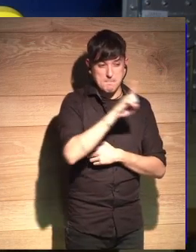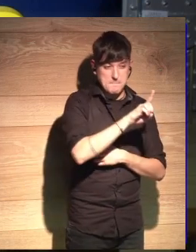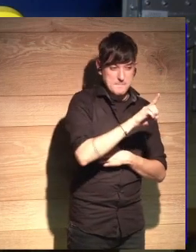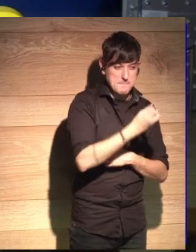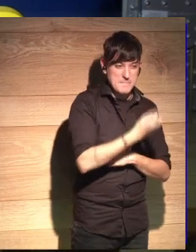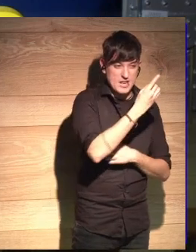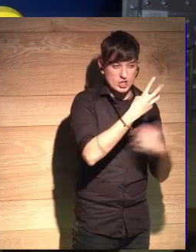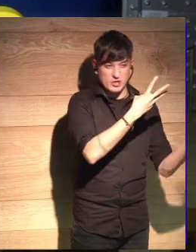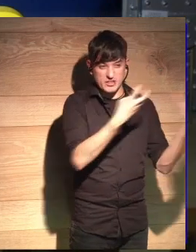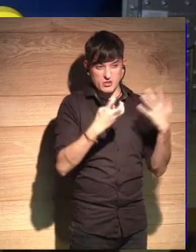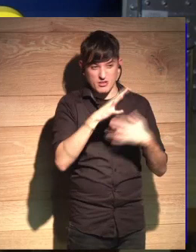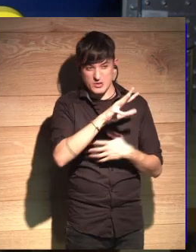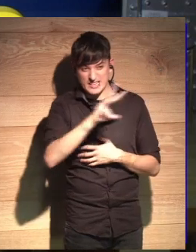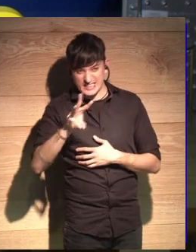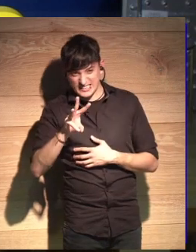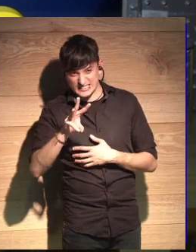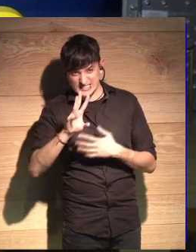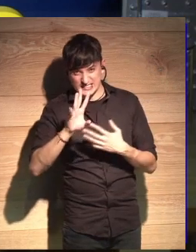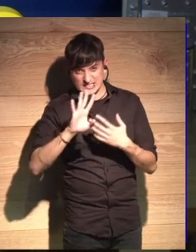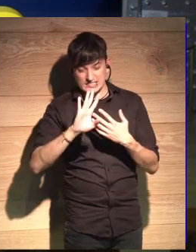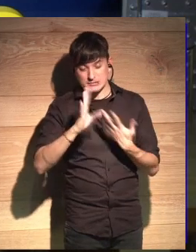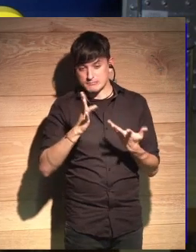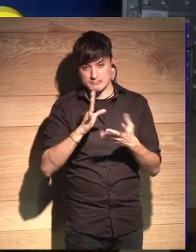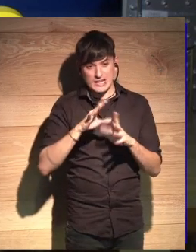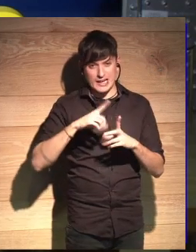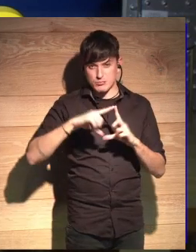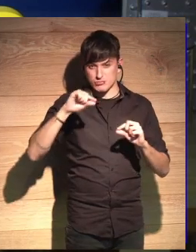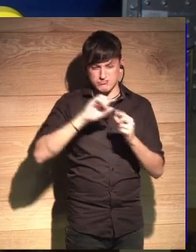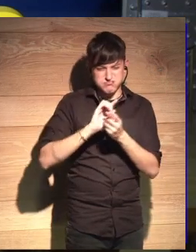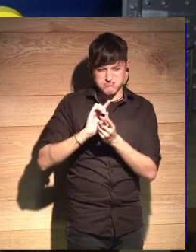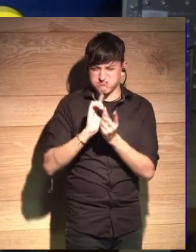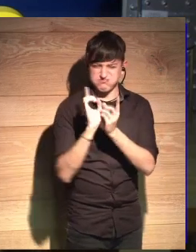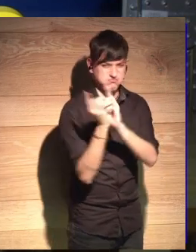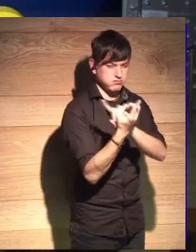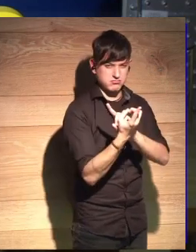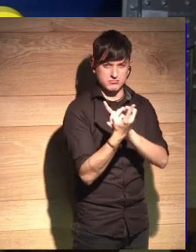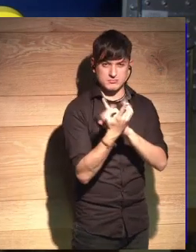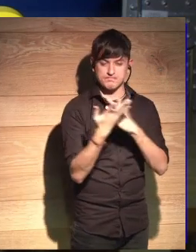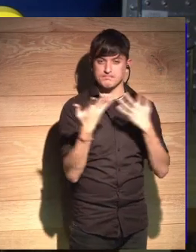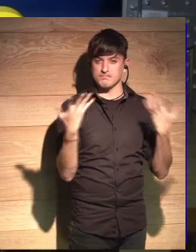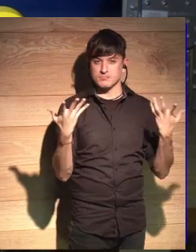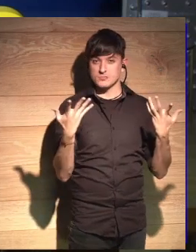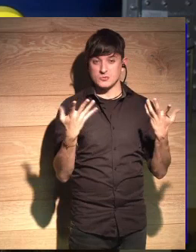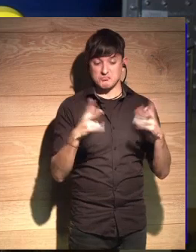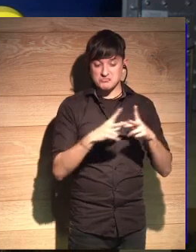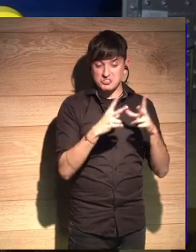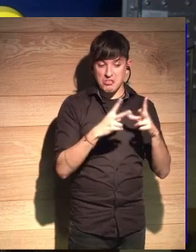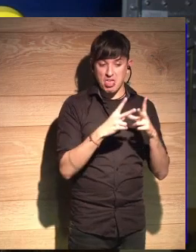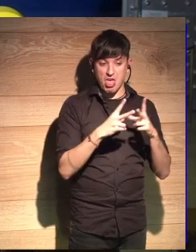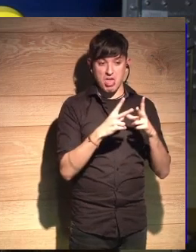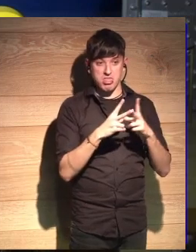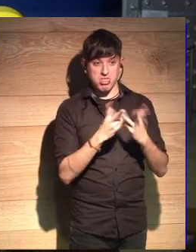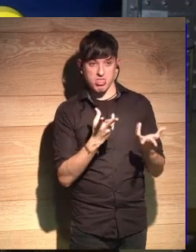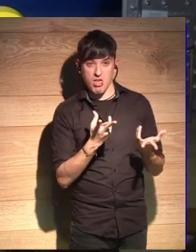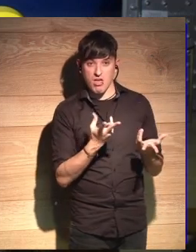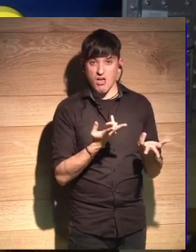transformed itself from an isolated feudalistic society to a modern industrial